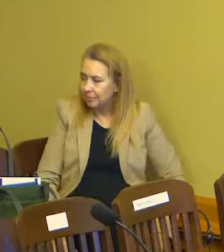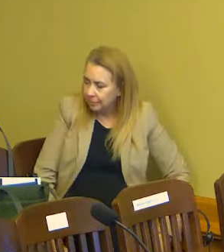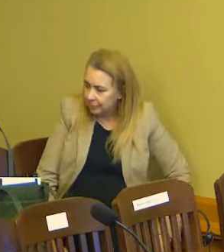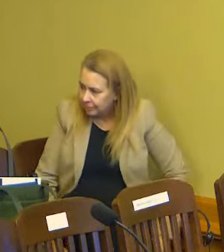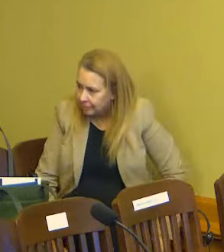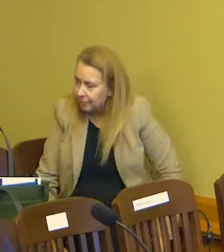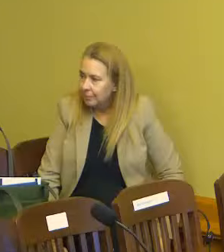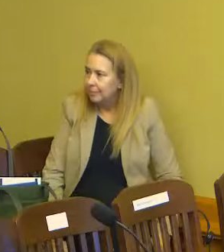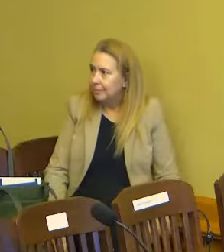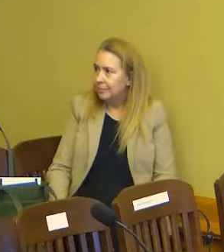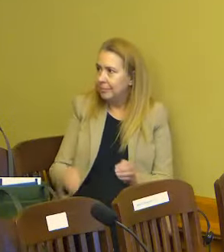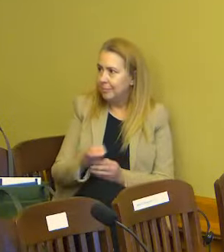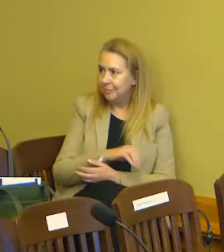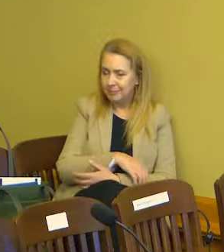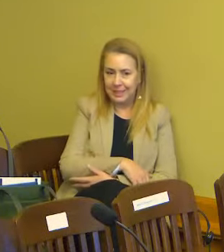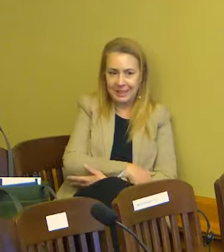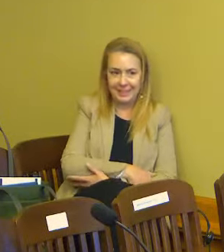Reisky? Okay.